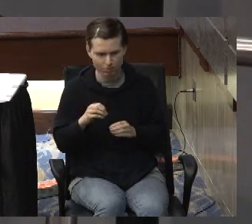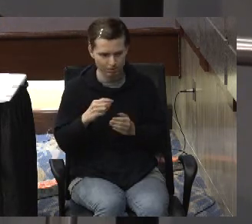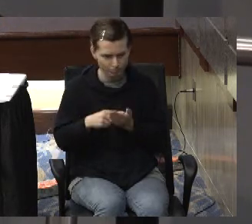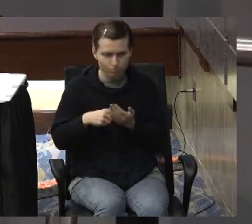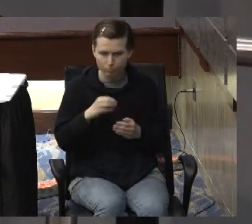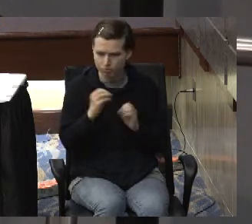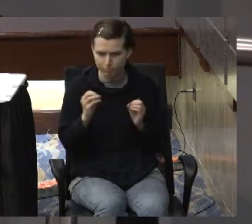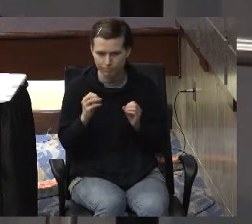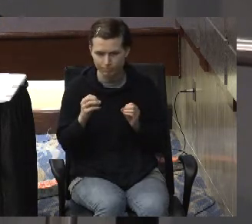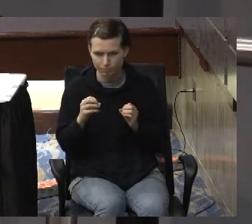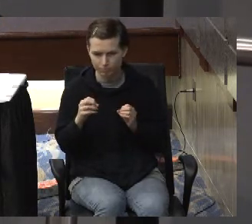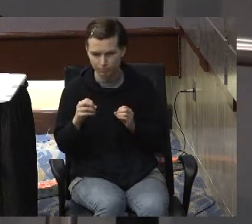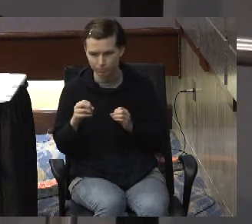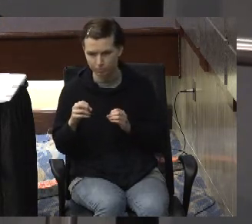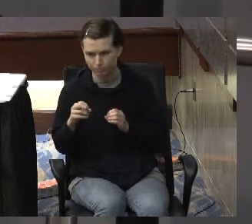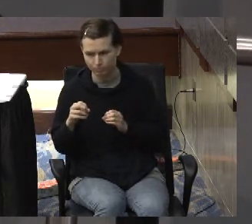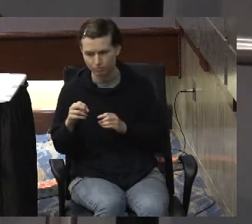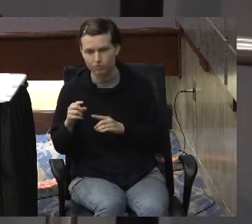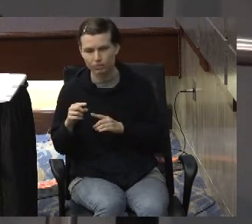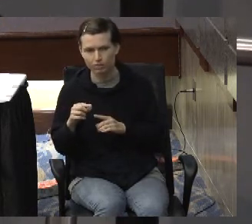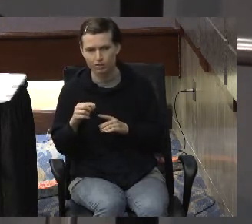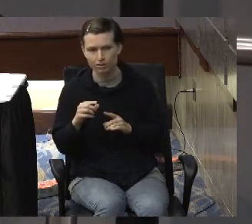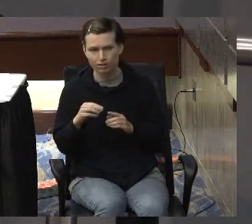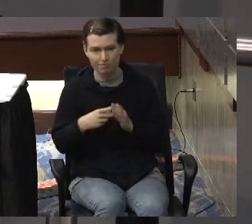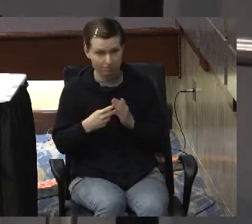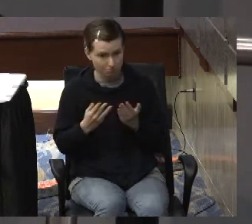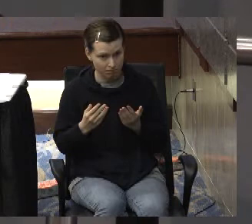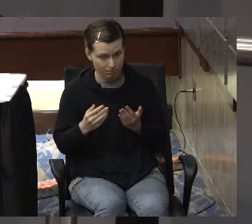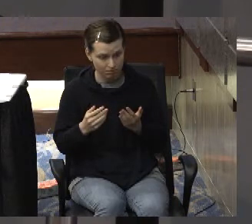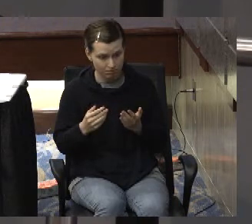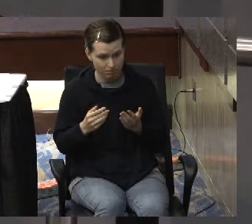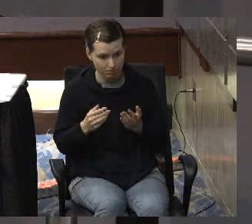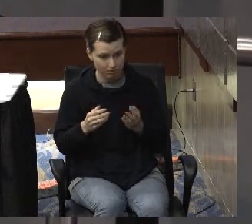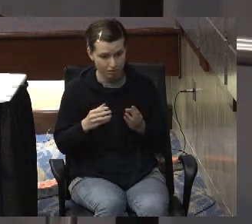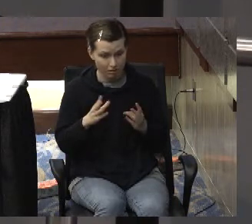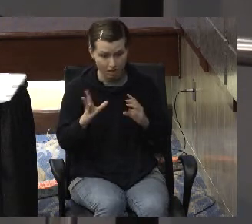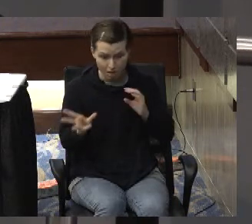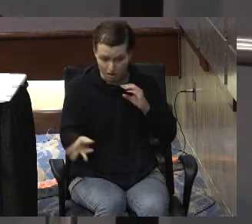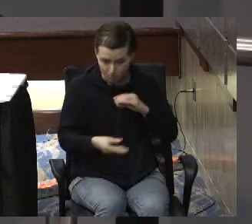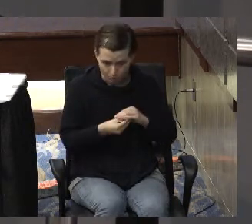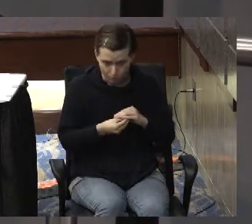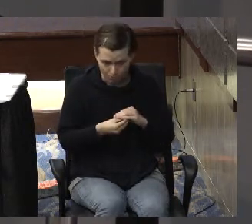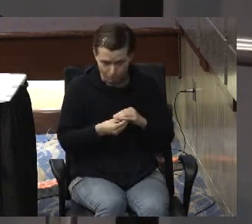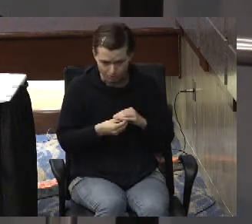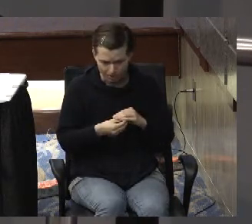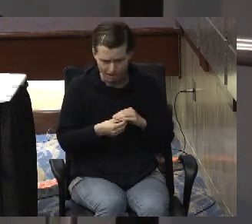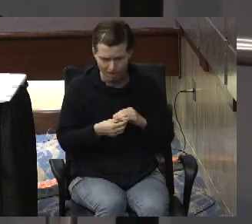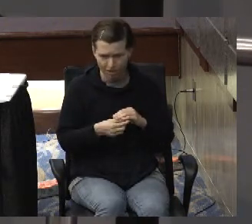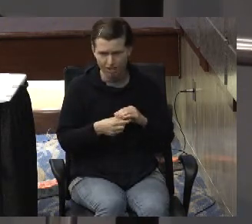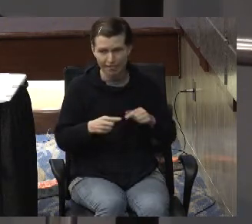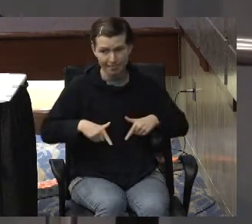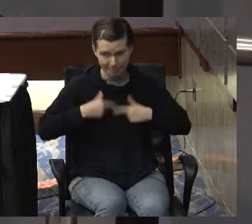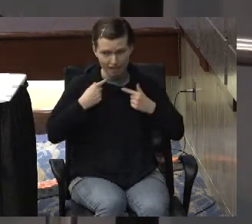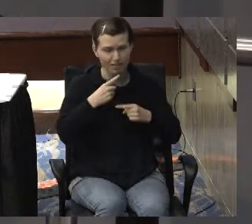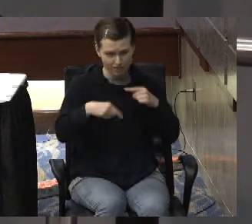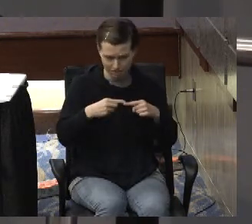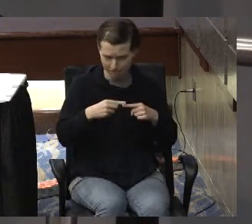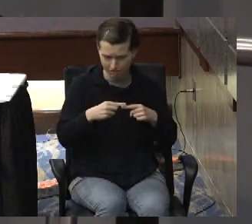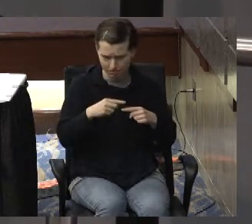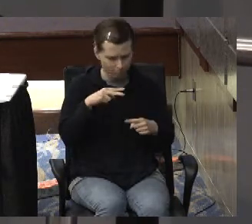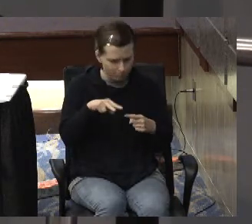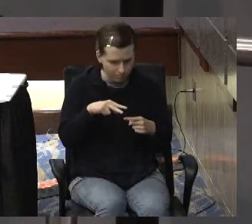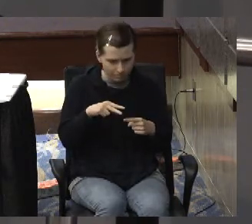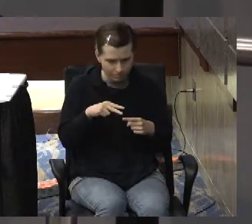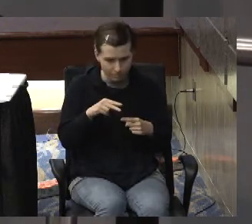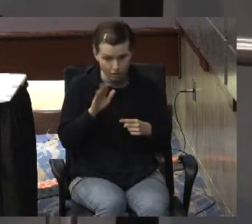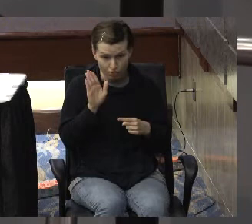is really we're not looking at the total life cycle cost of these vehicles. In your handout,